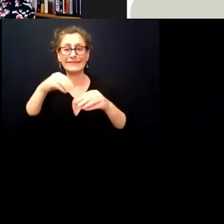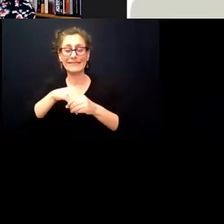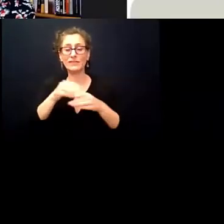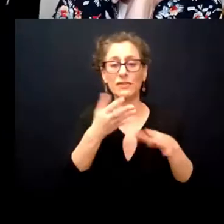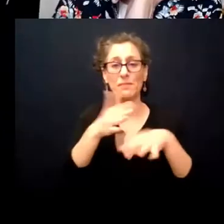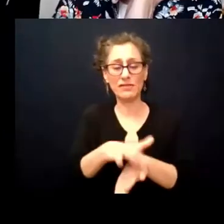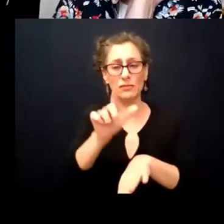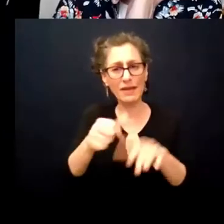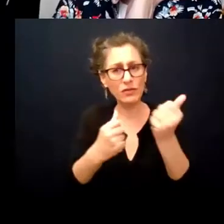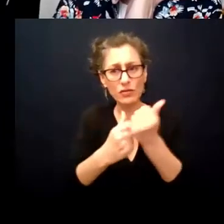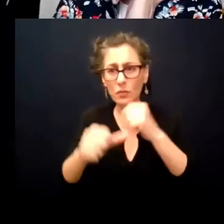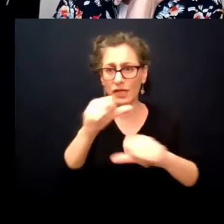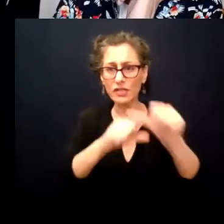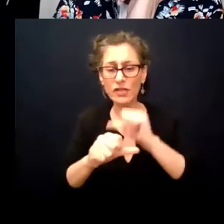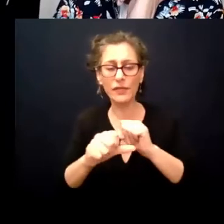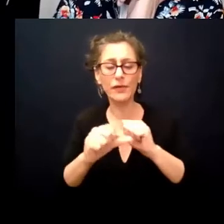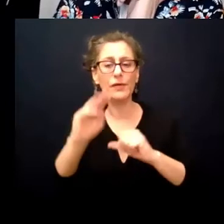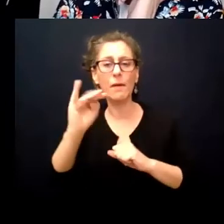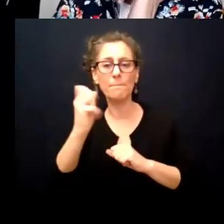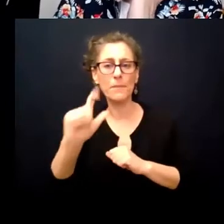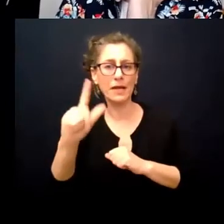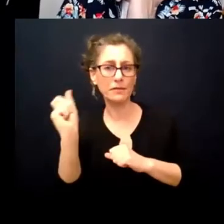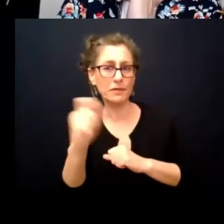So do you think that it's up to us to